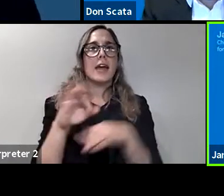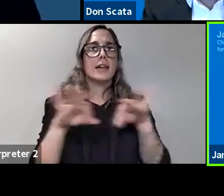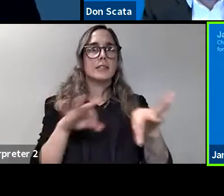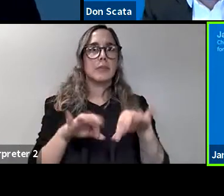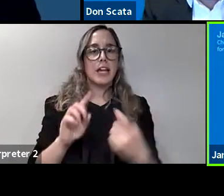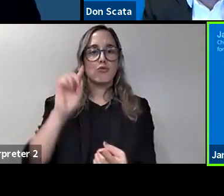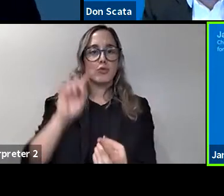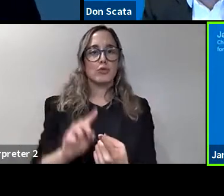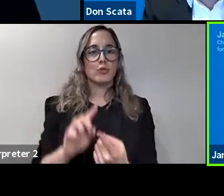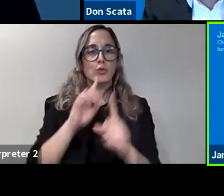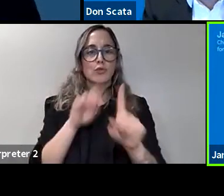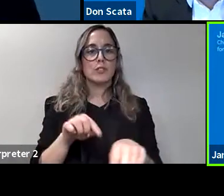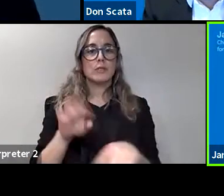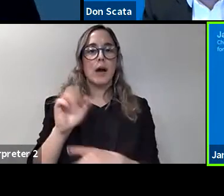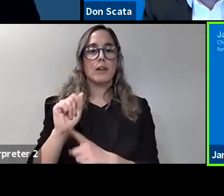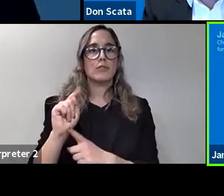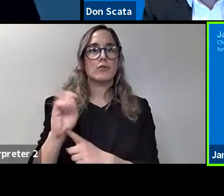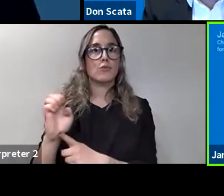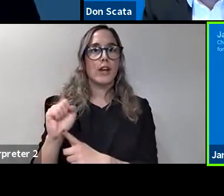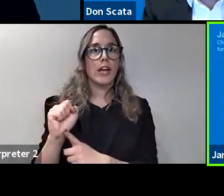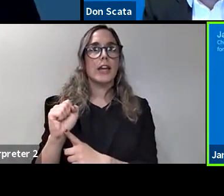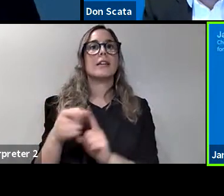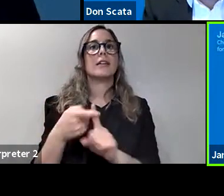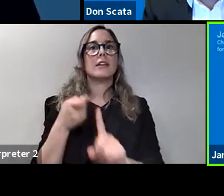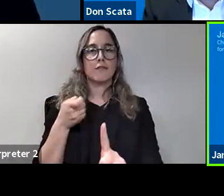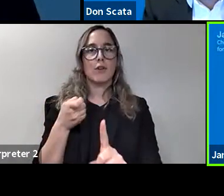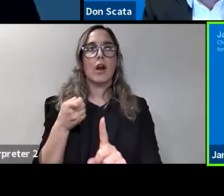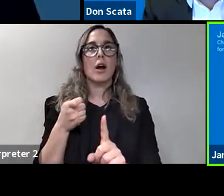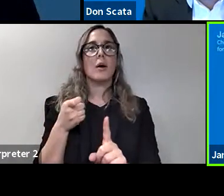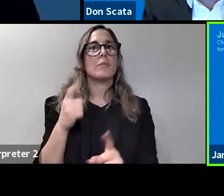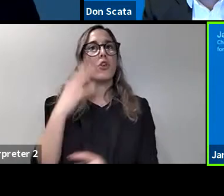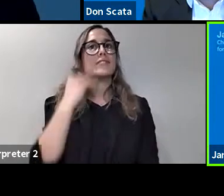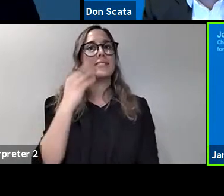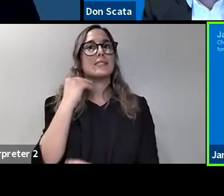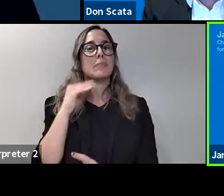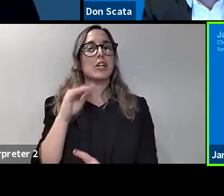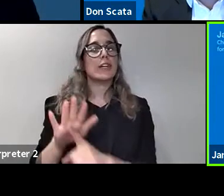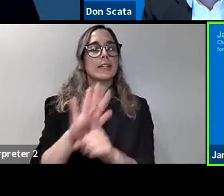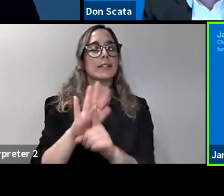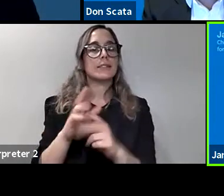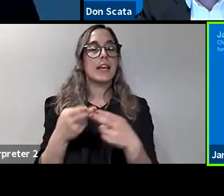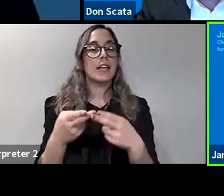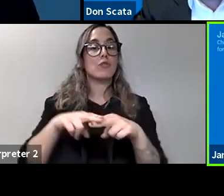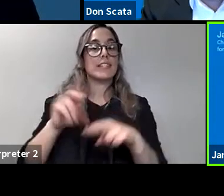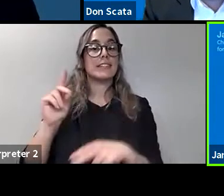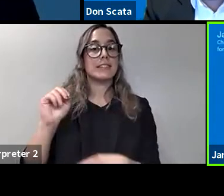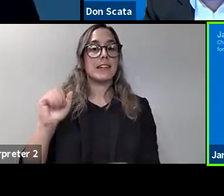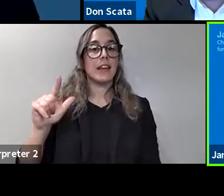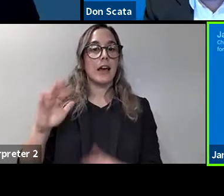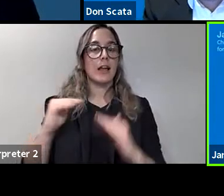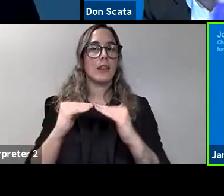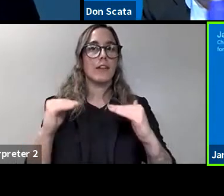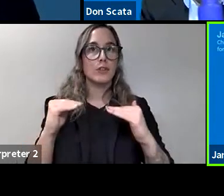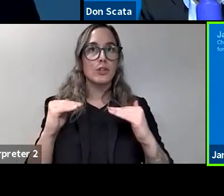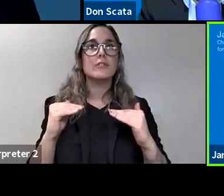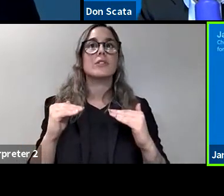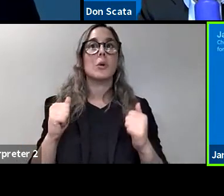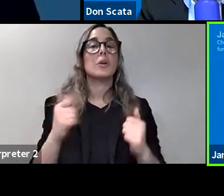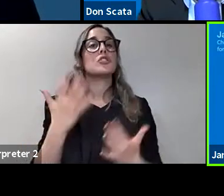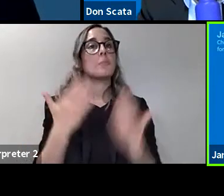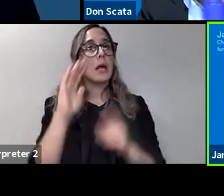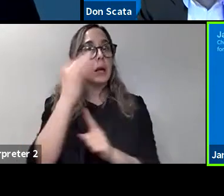the reduced response rate from those experiencing increased DNL levels, which may